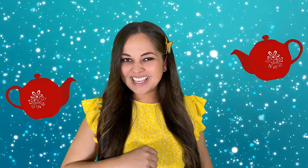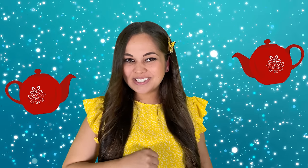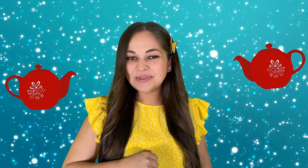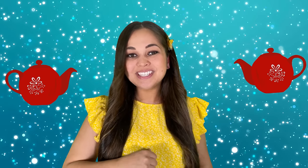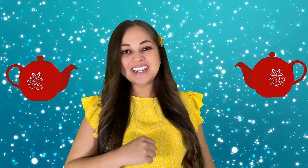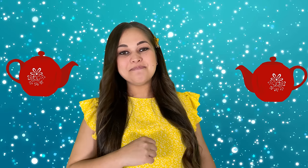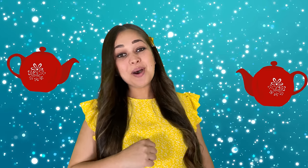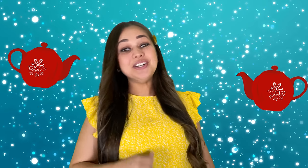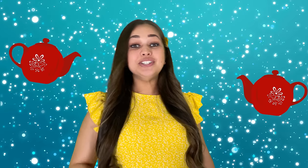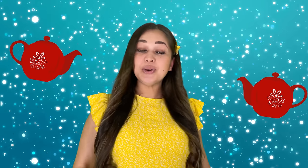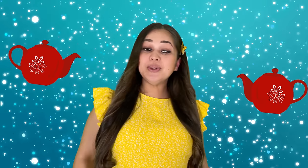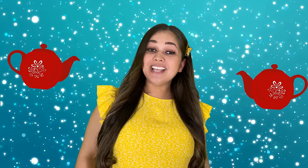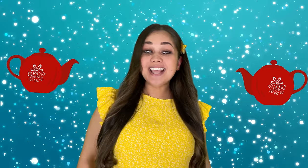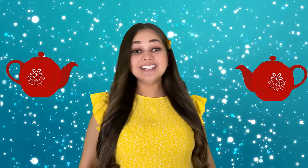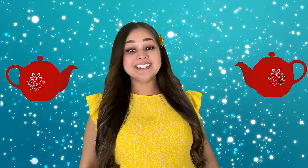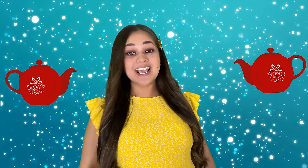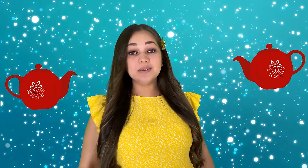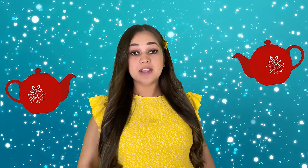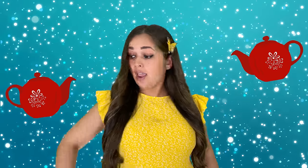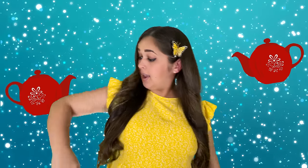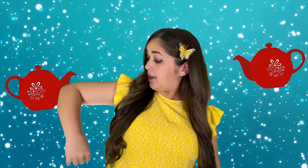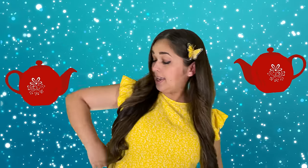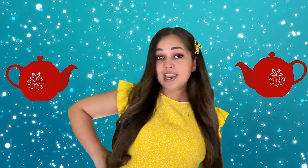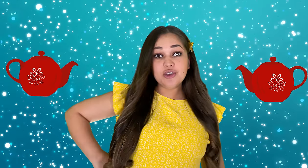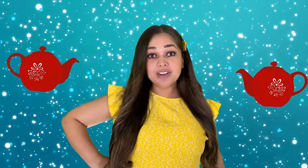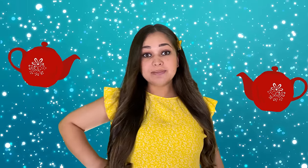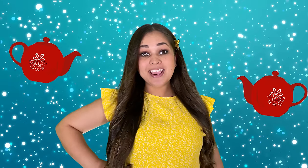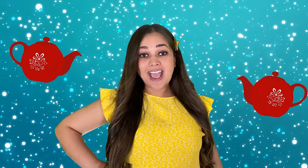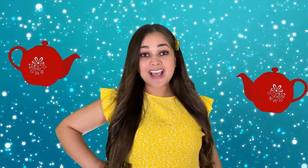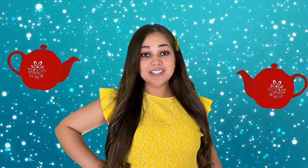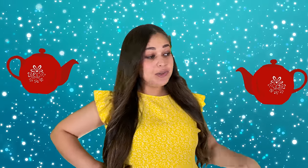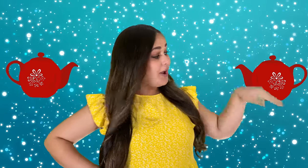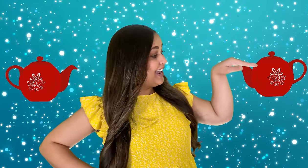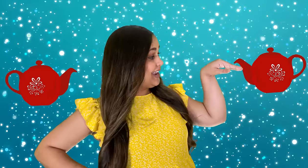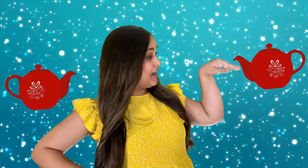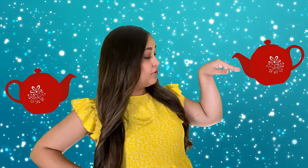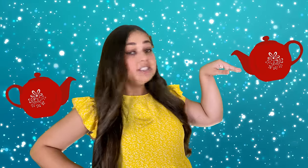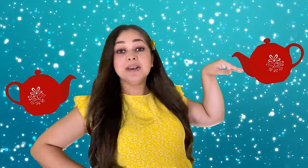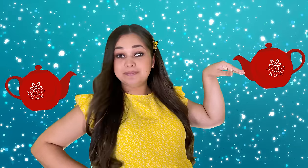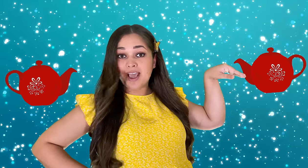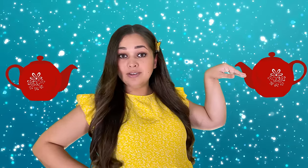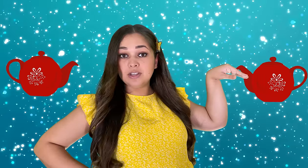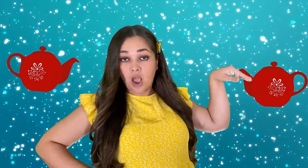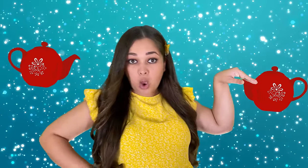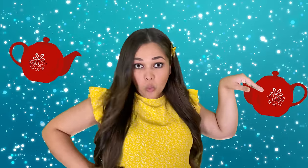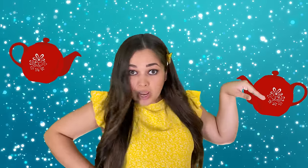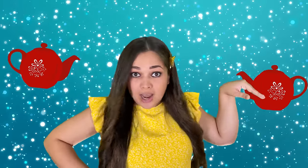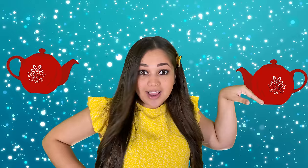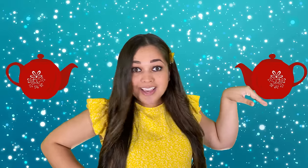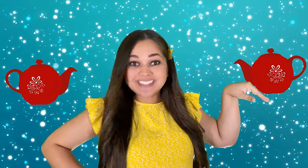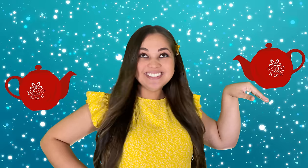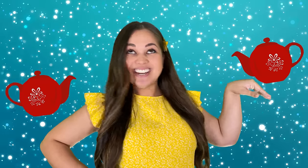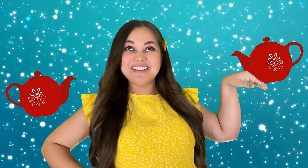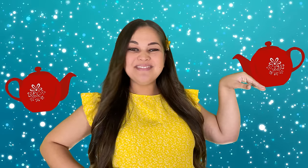I'm a little teapot, short and stout. Here is my handle, here is my spout.